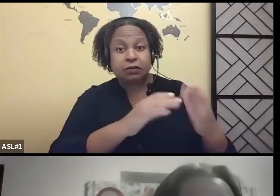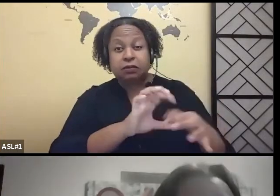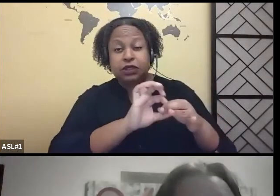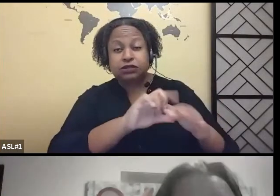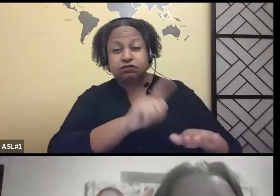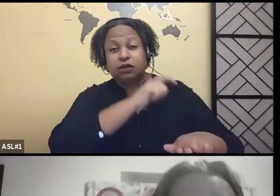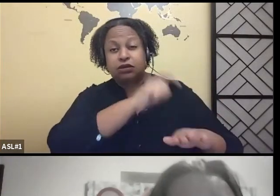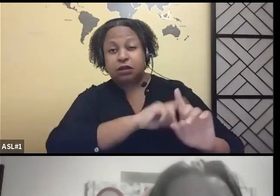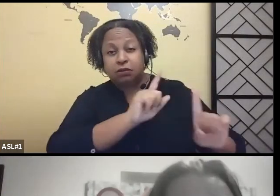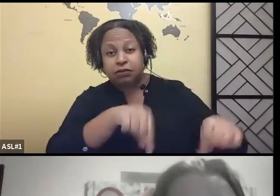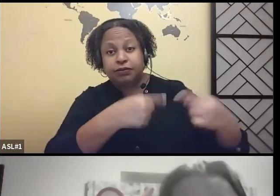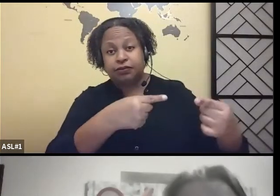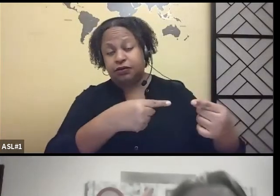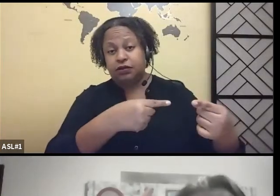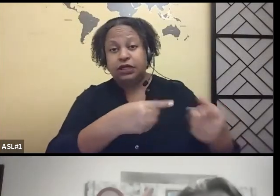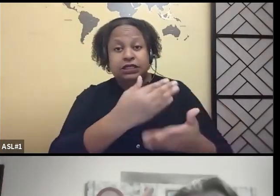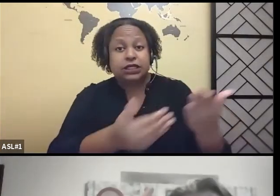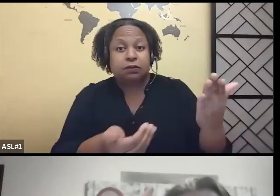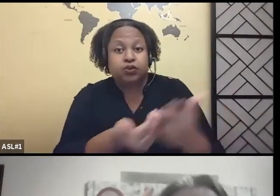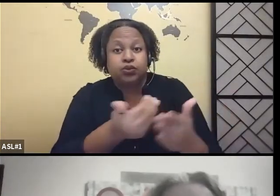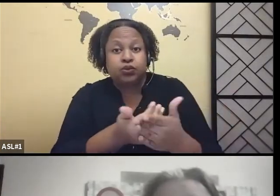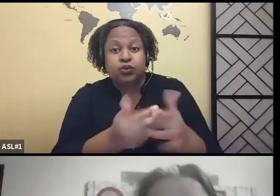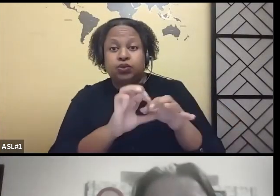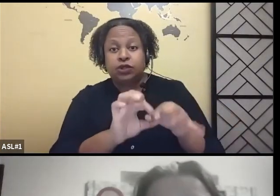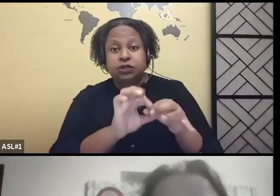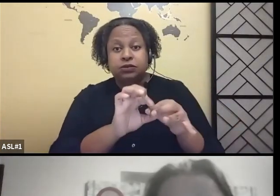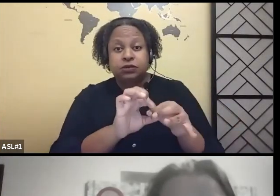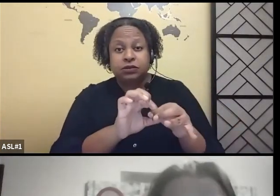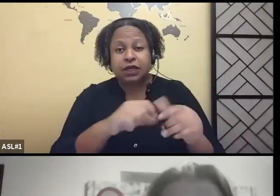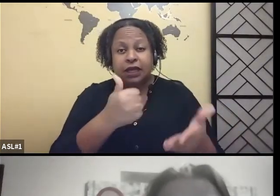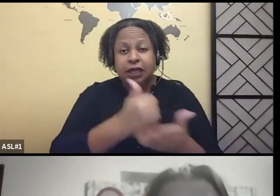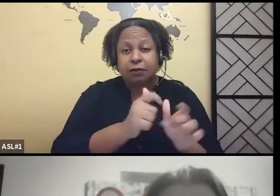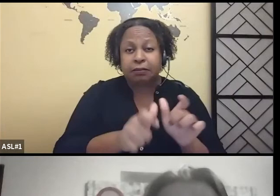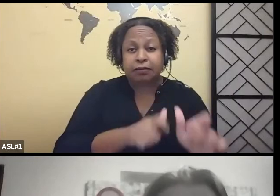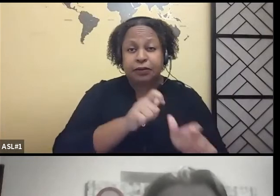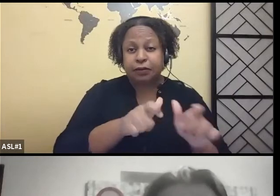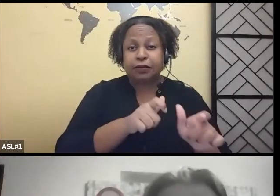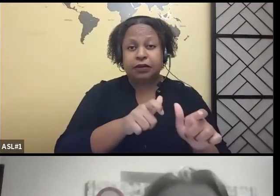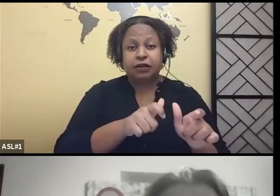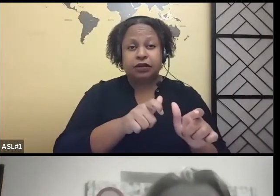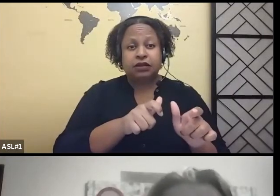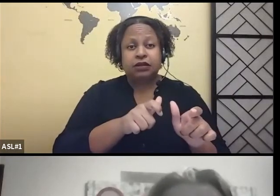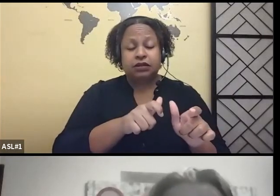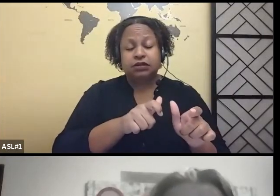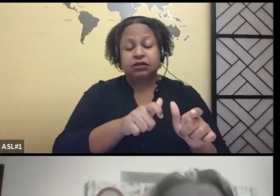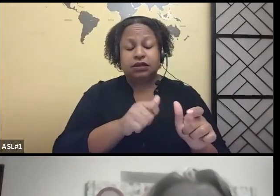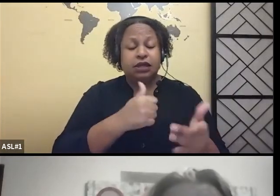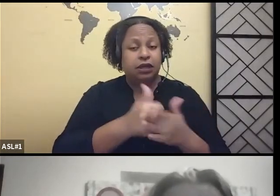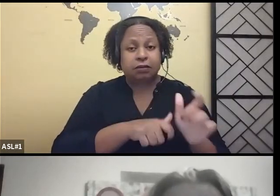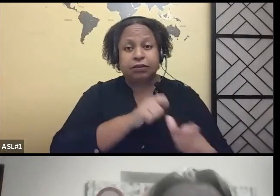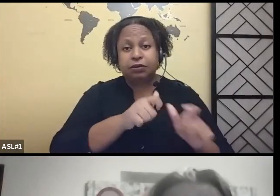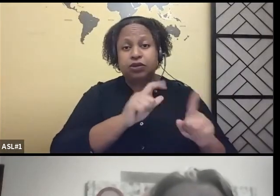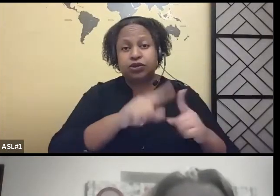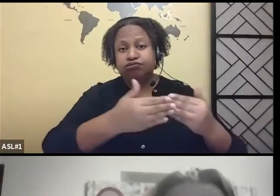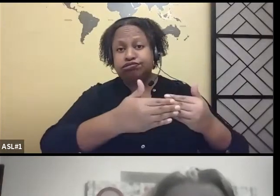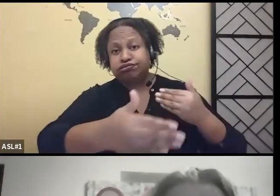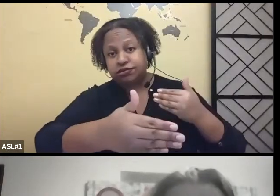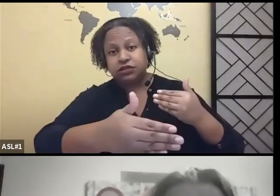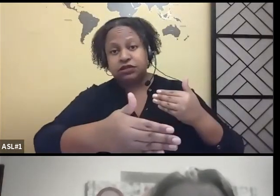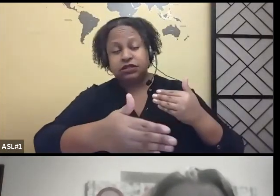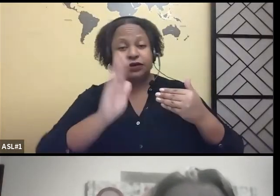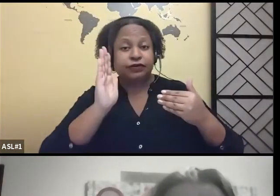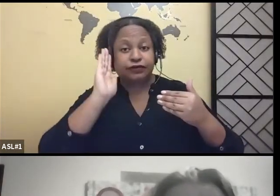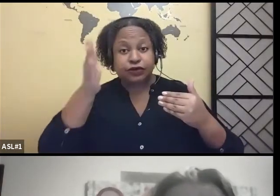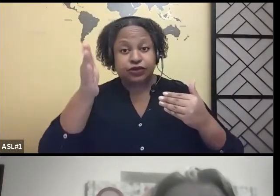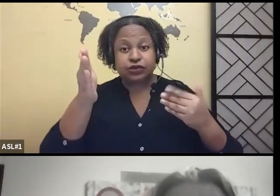can sustain people through this well into the uncertain future that we face. And